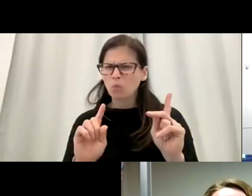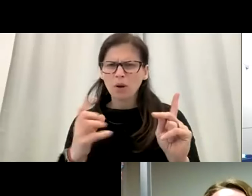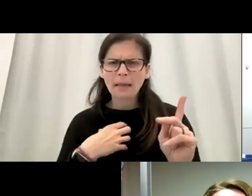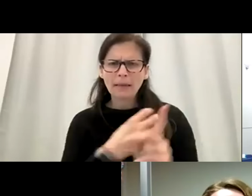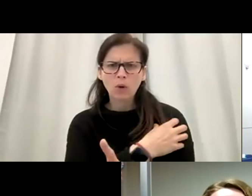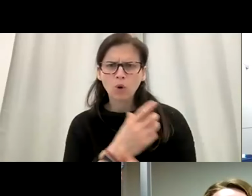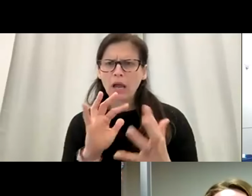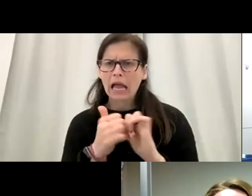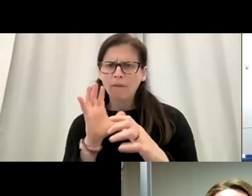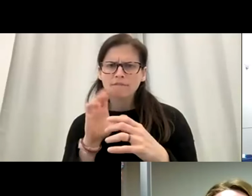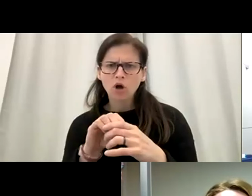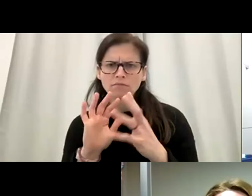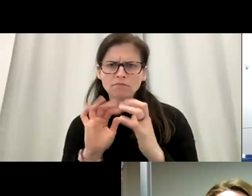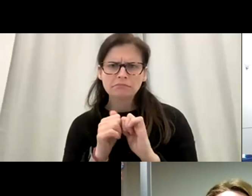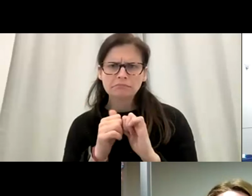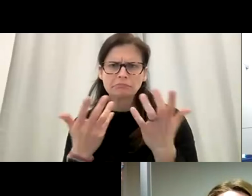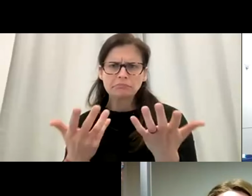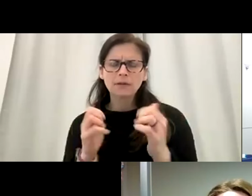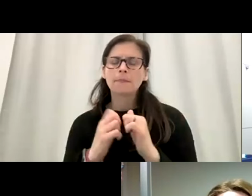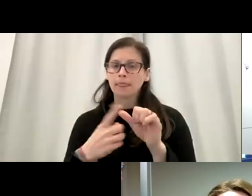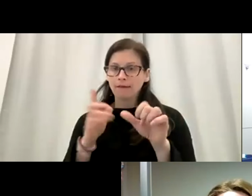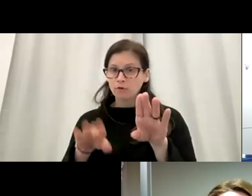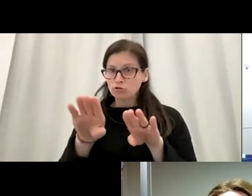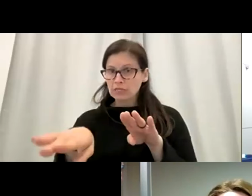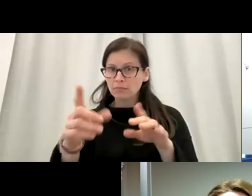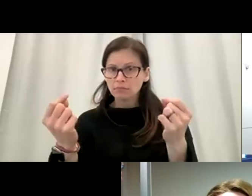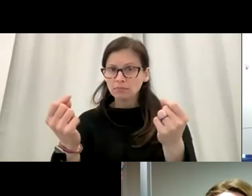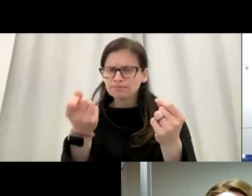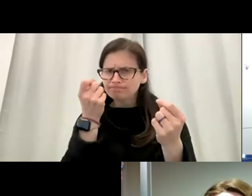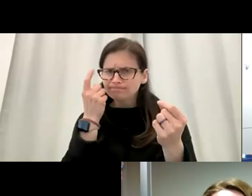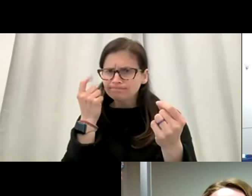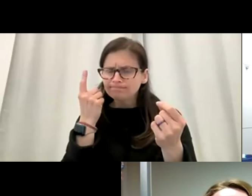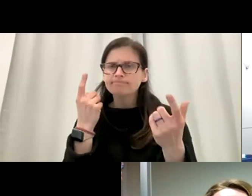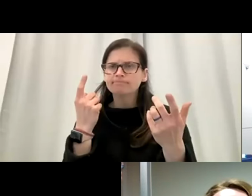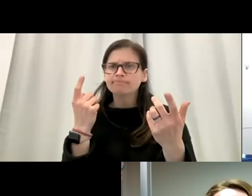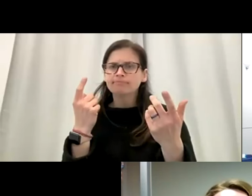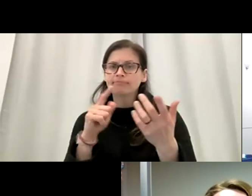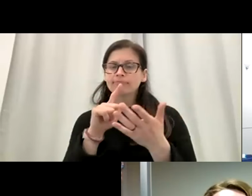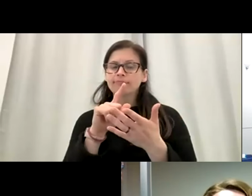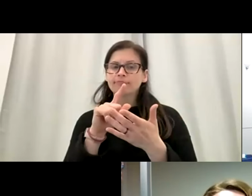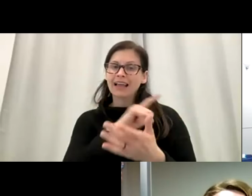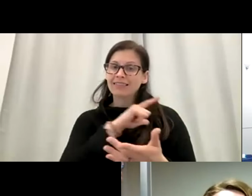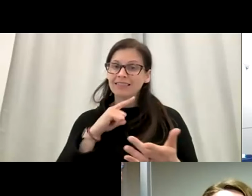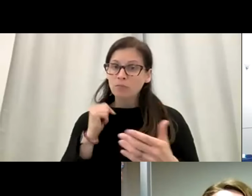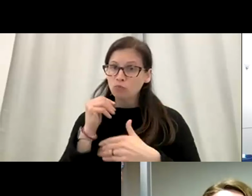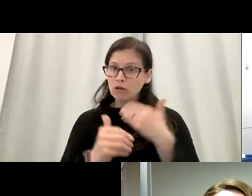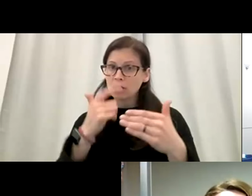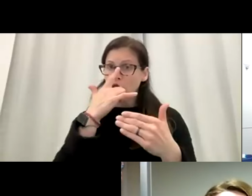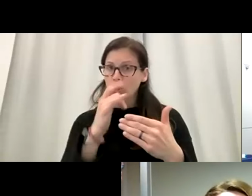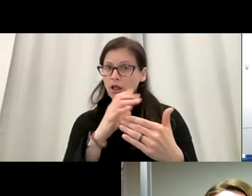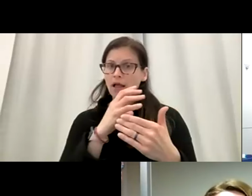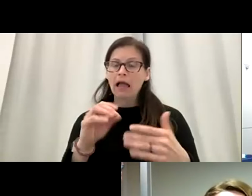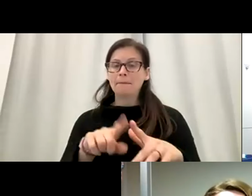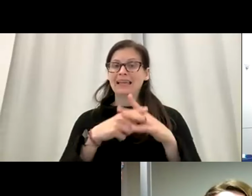can actually get involved. And I think the first step is actually really just understanding what the legislative process is and where to begin, as